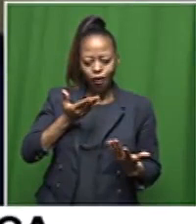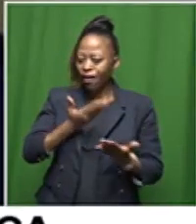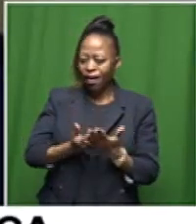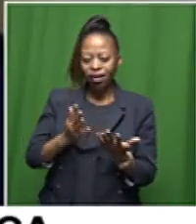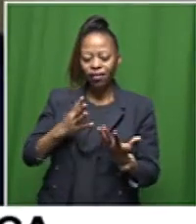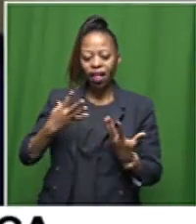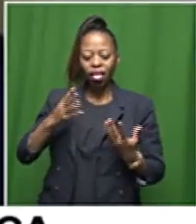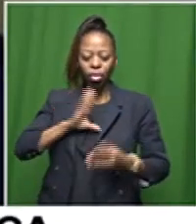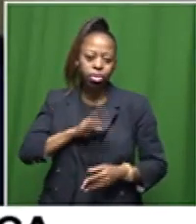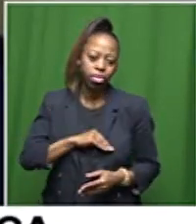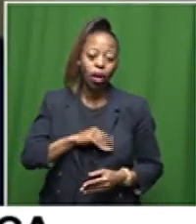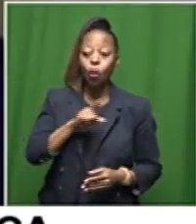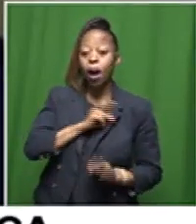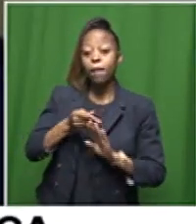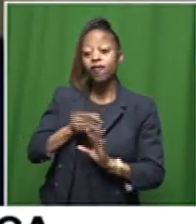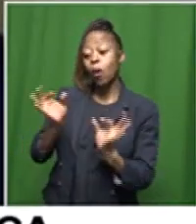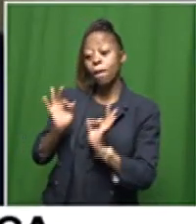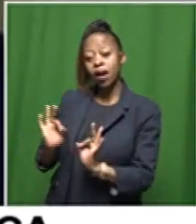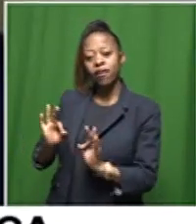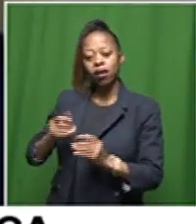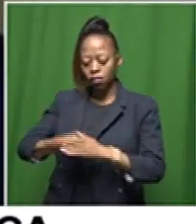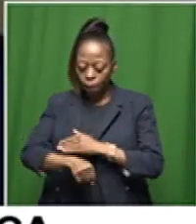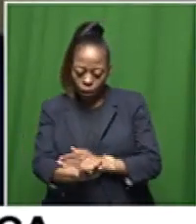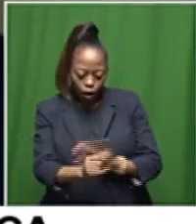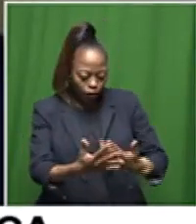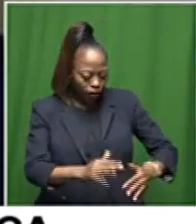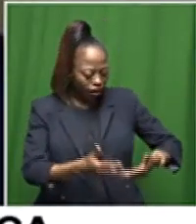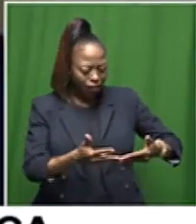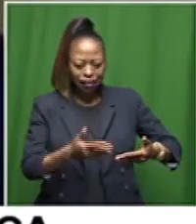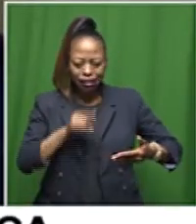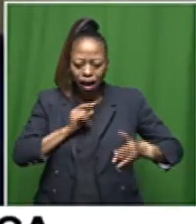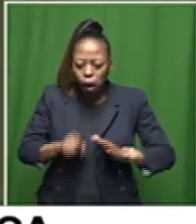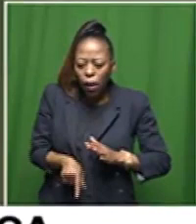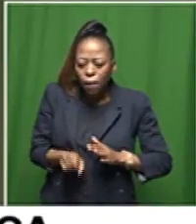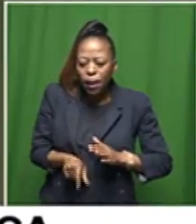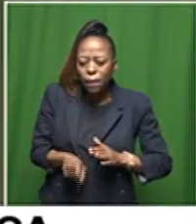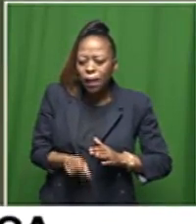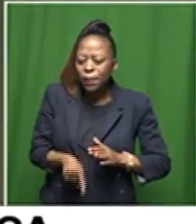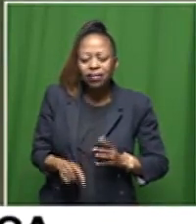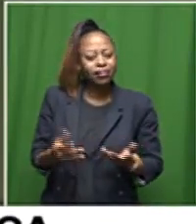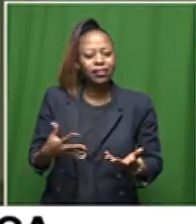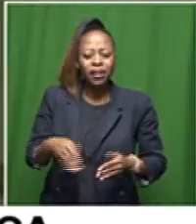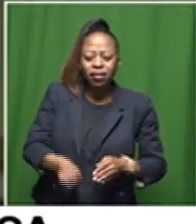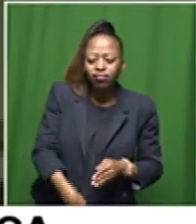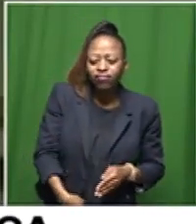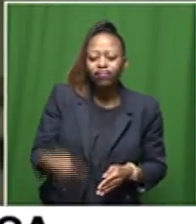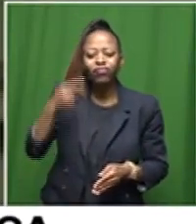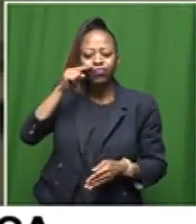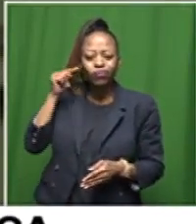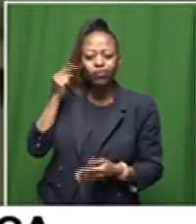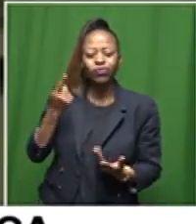a perfect life and then after the birth of their children, they start leaking on a daily basis. They would have to wear sanitary